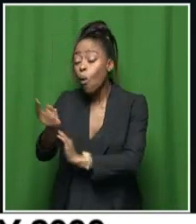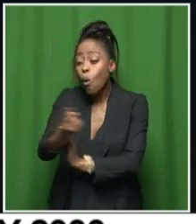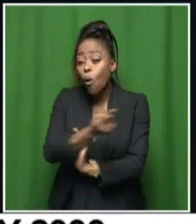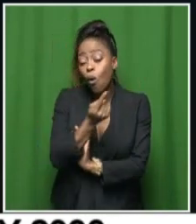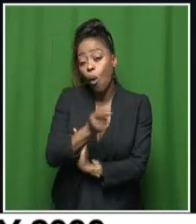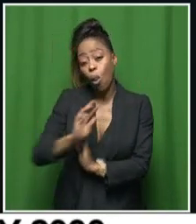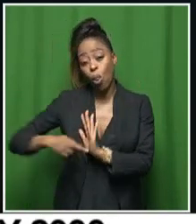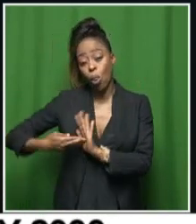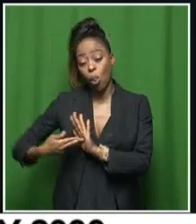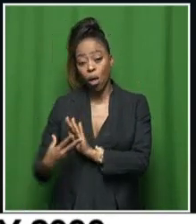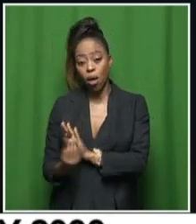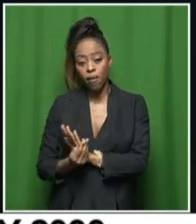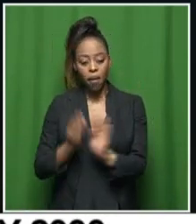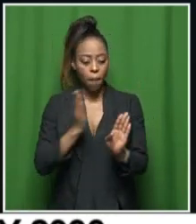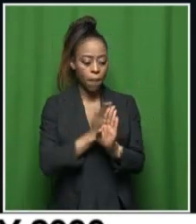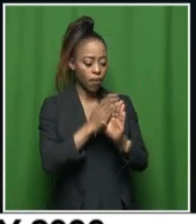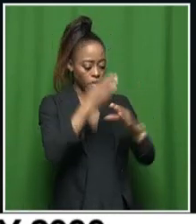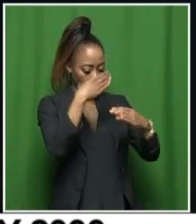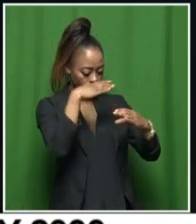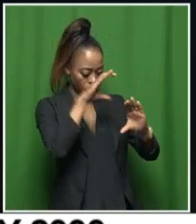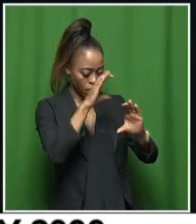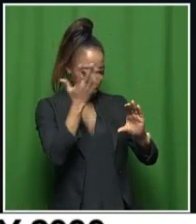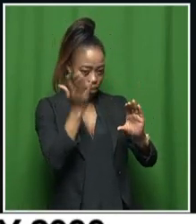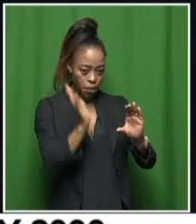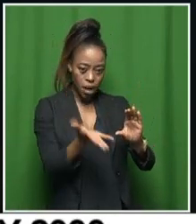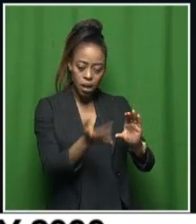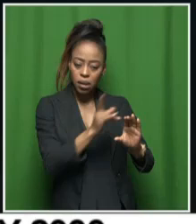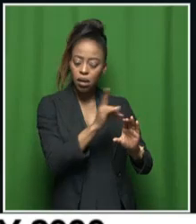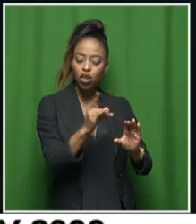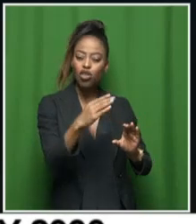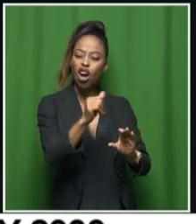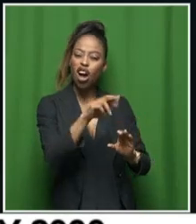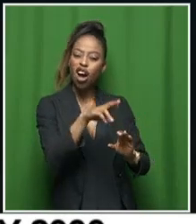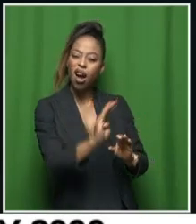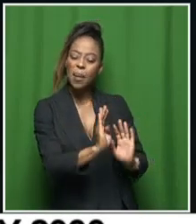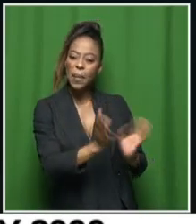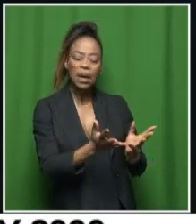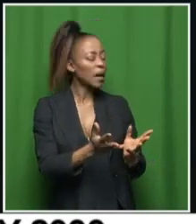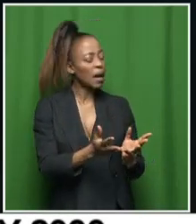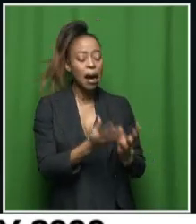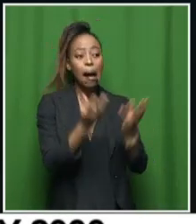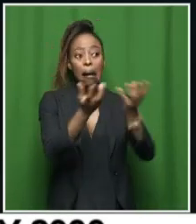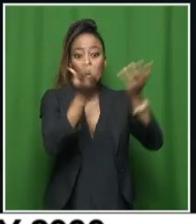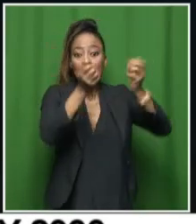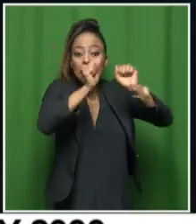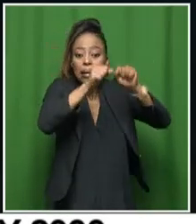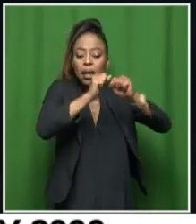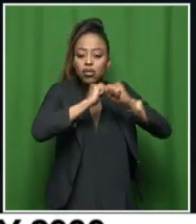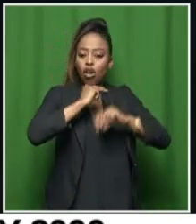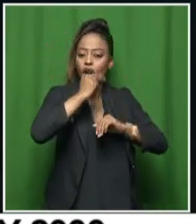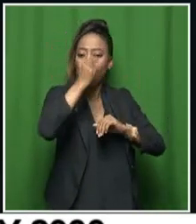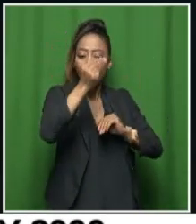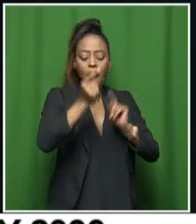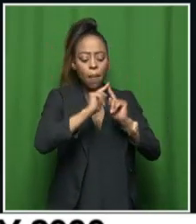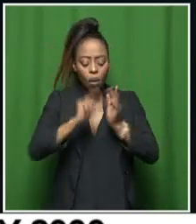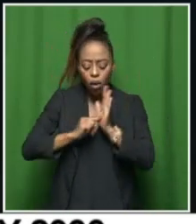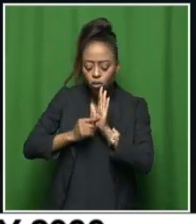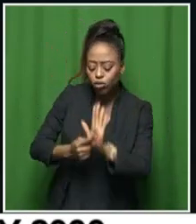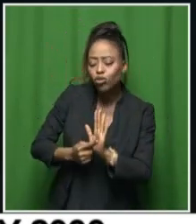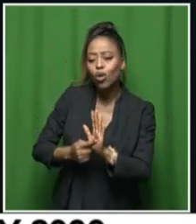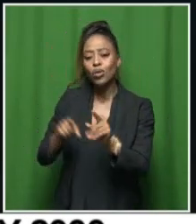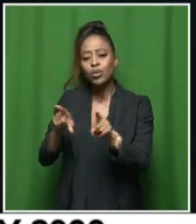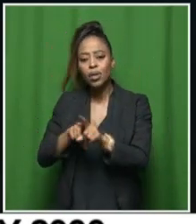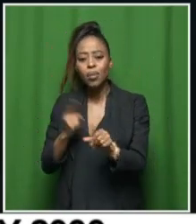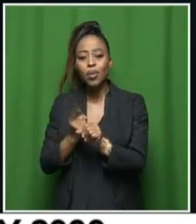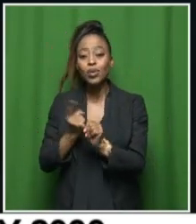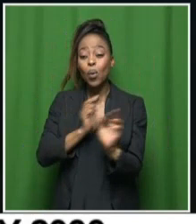it's not just focusing on the COP conversations that are very high level, but we want to demonstrate and showcase. And we hope